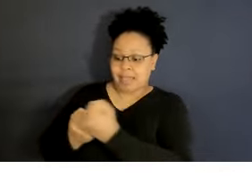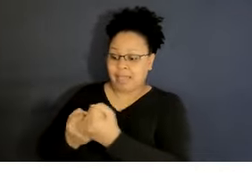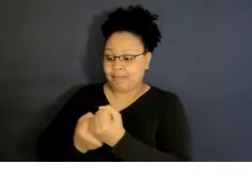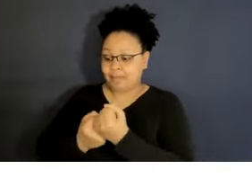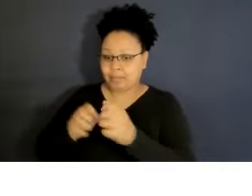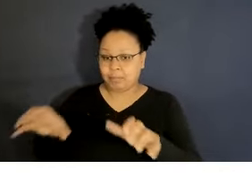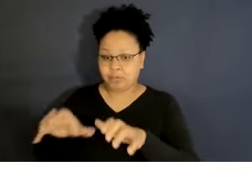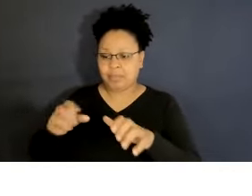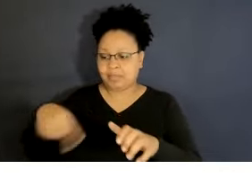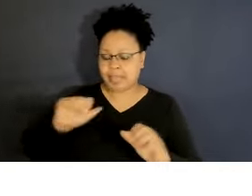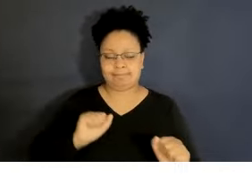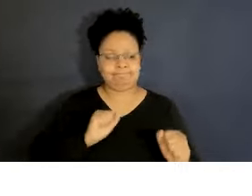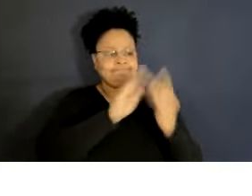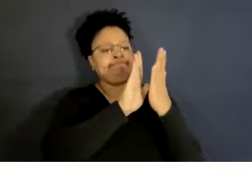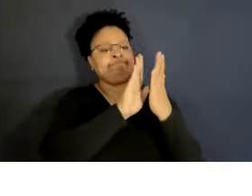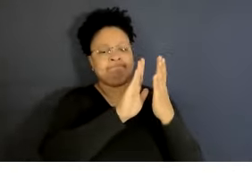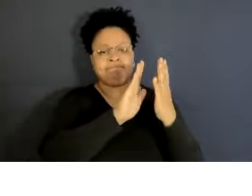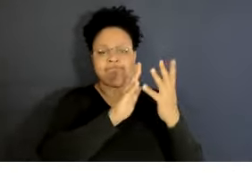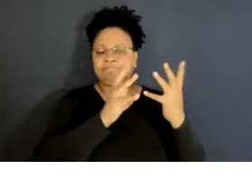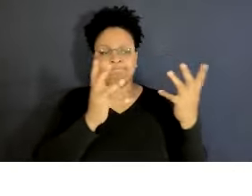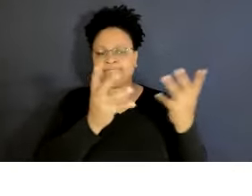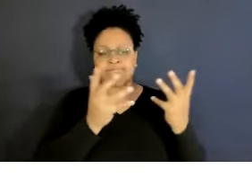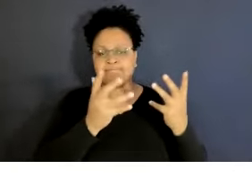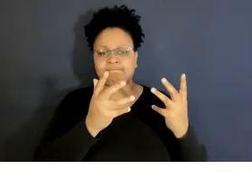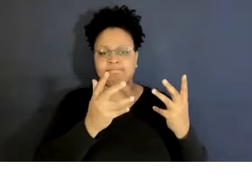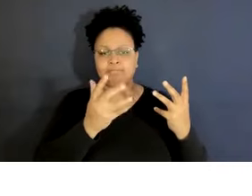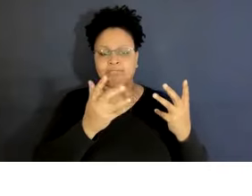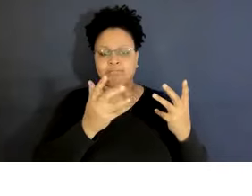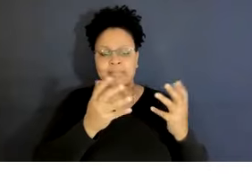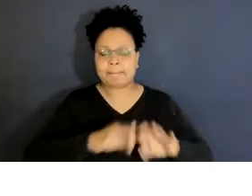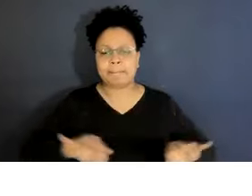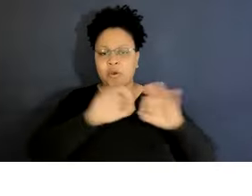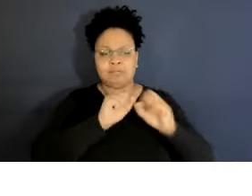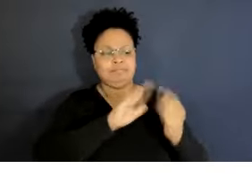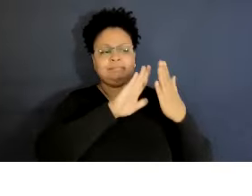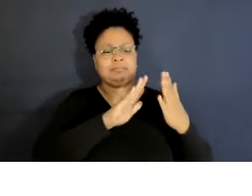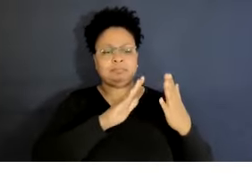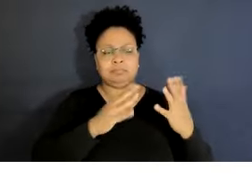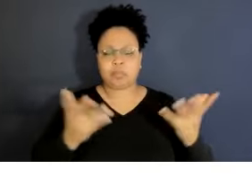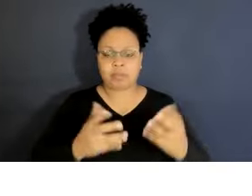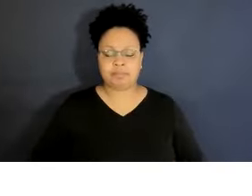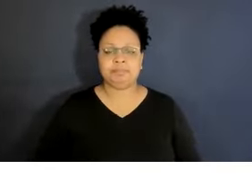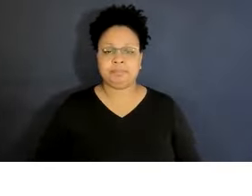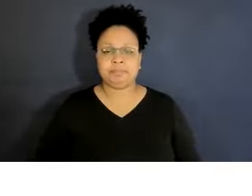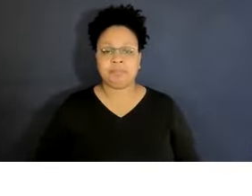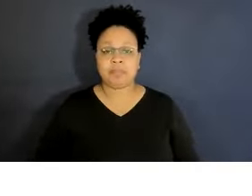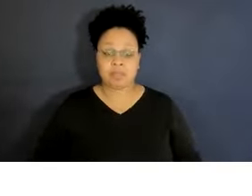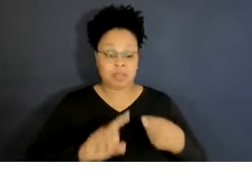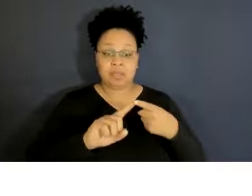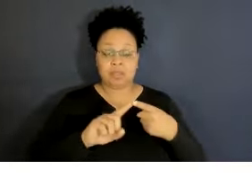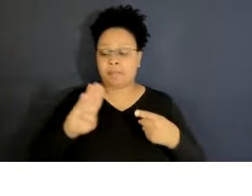Bernard, what do you think? What are some of the important issues we face? Number one important issue